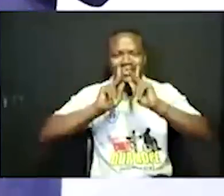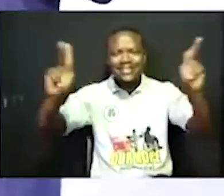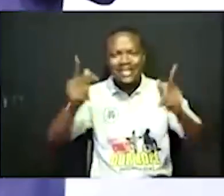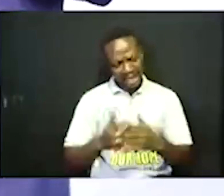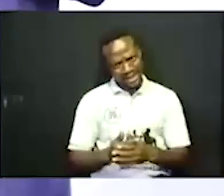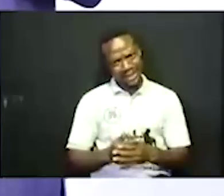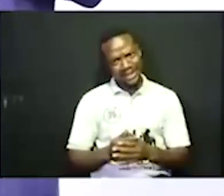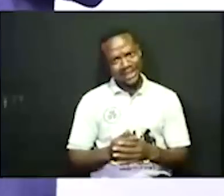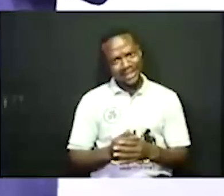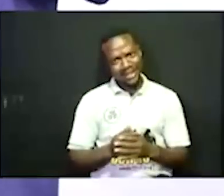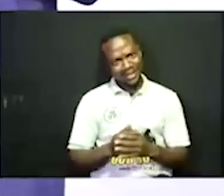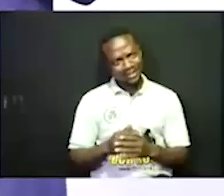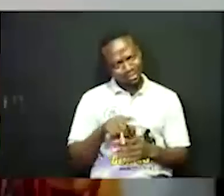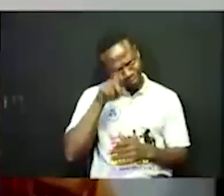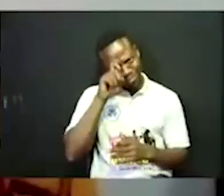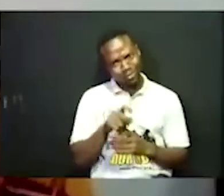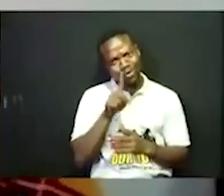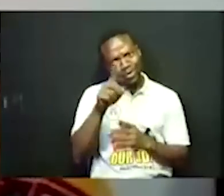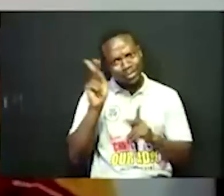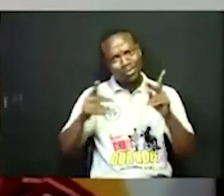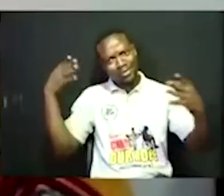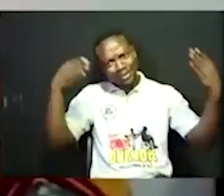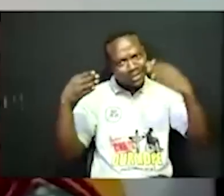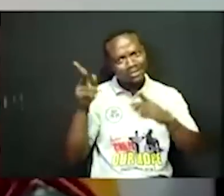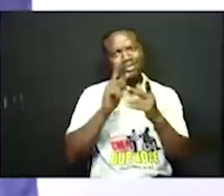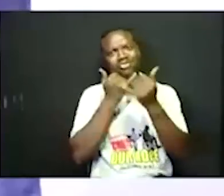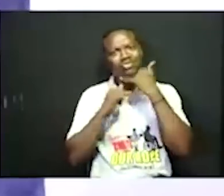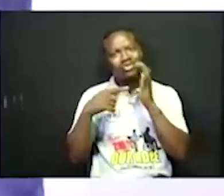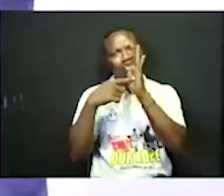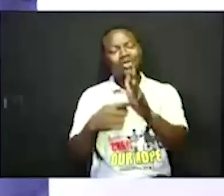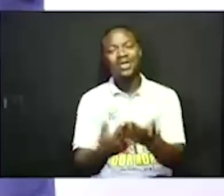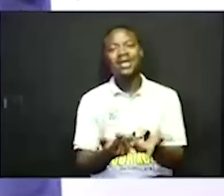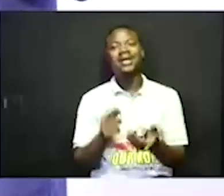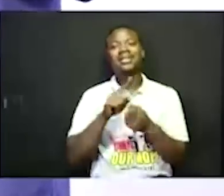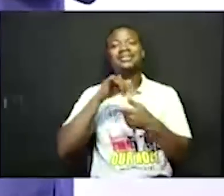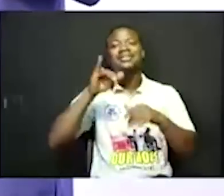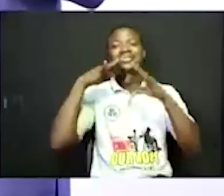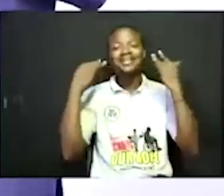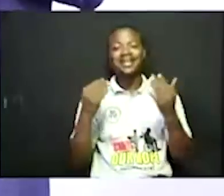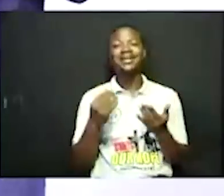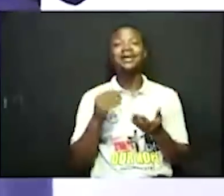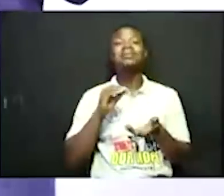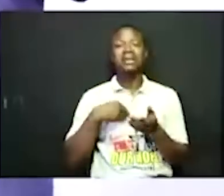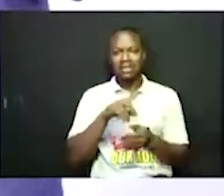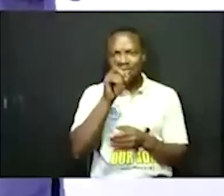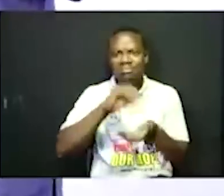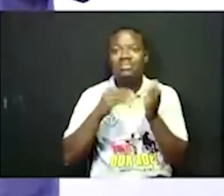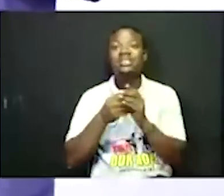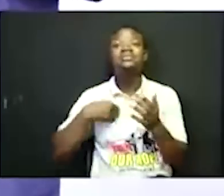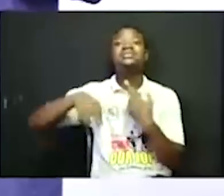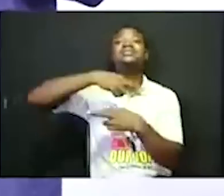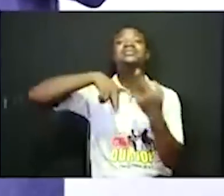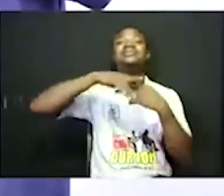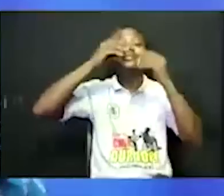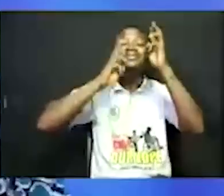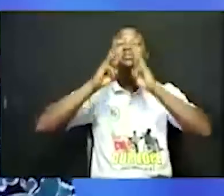mu, ana da bia ye hu se usiri, na me ka se e dia na me nye. You want me to go about crying? Obi say da bia. No. Me su e di twa